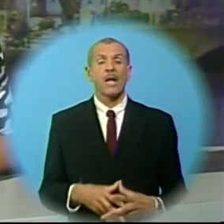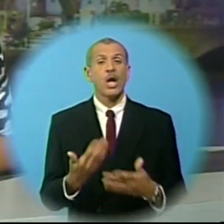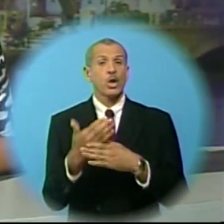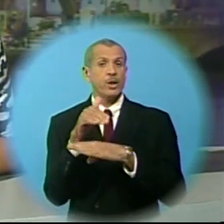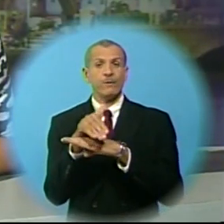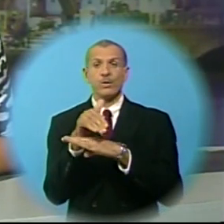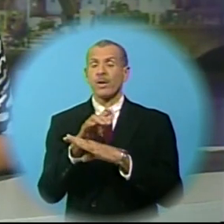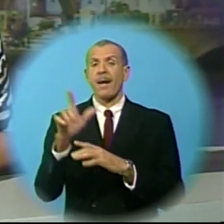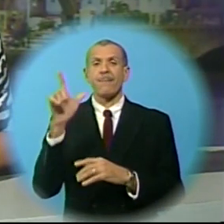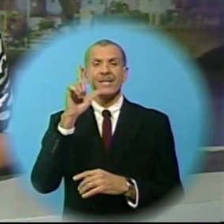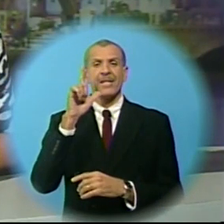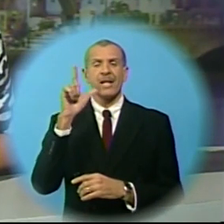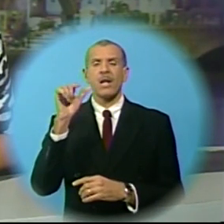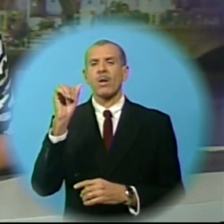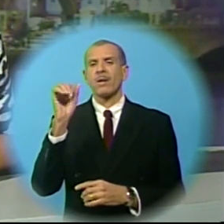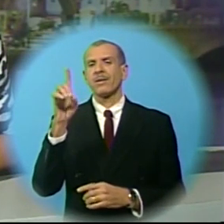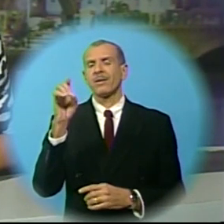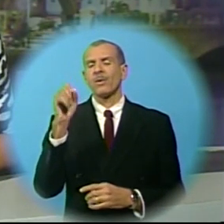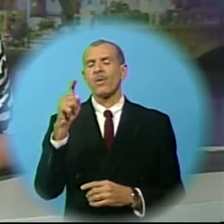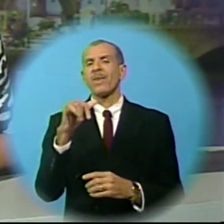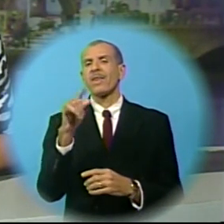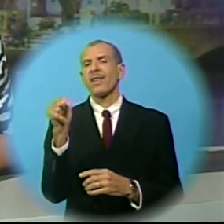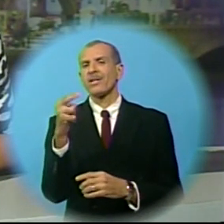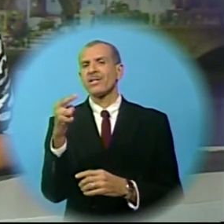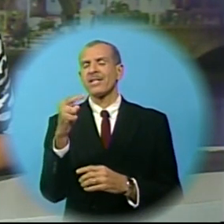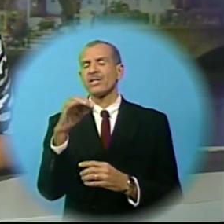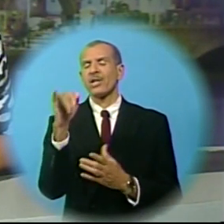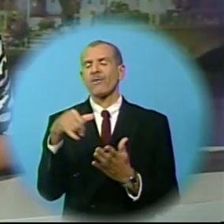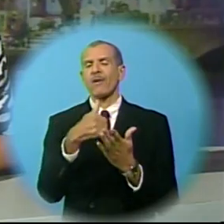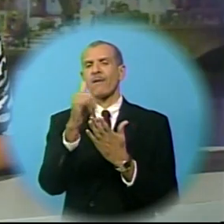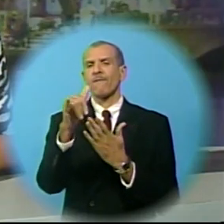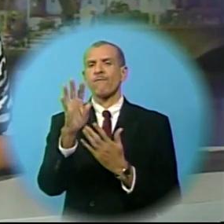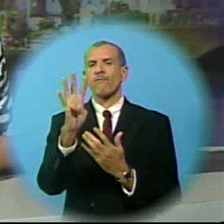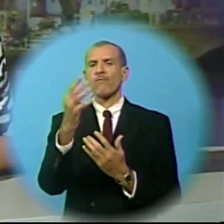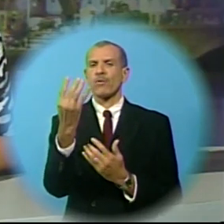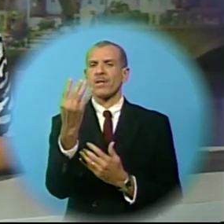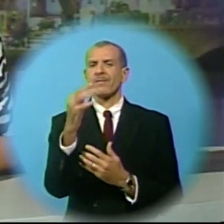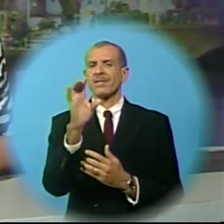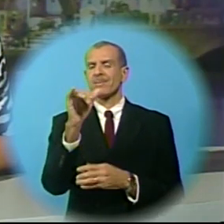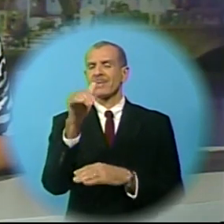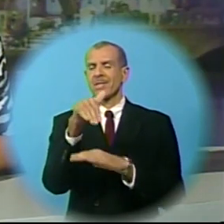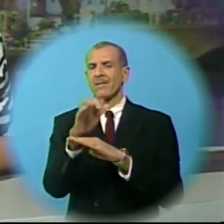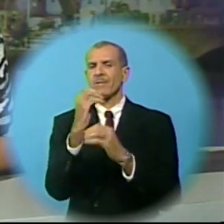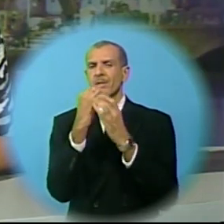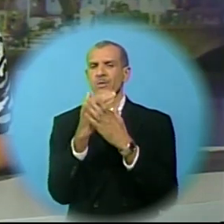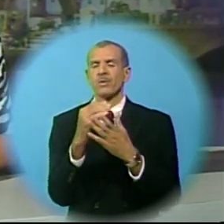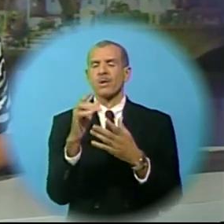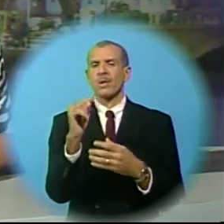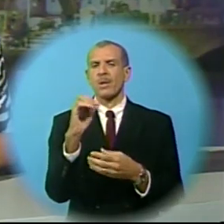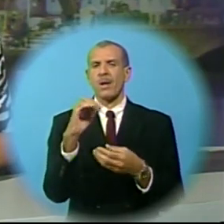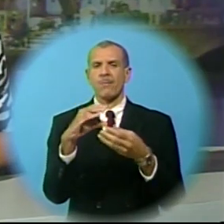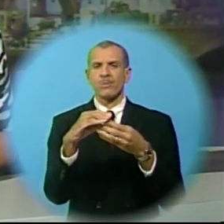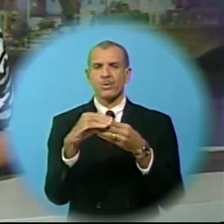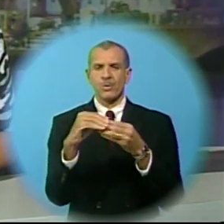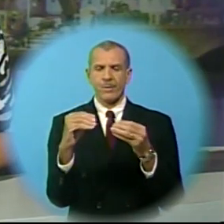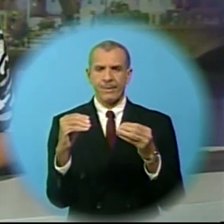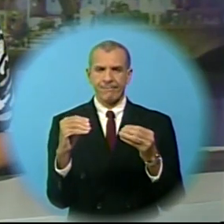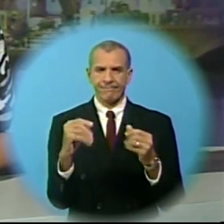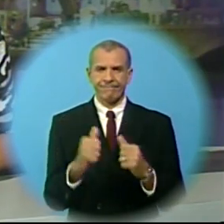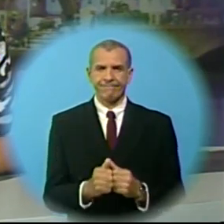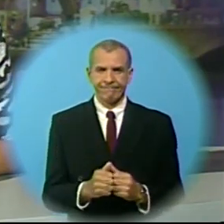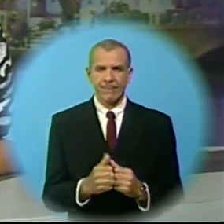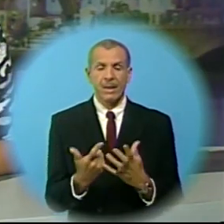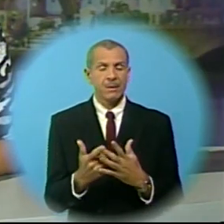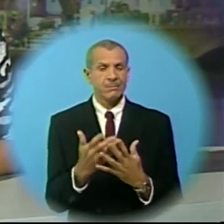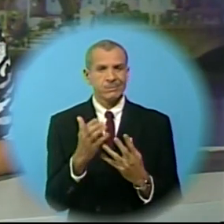And a very good evening to you. I'm Lisa Lord with the Thursday, January 14th edition of the CBC Evening News and our top story. In the midst